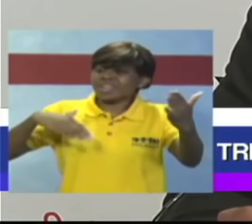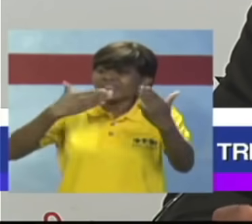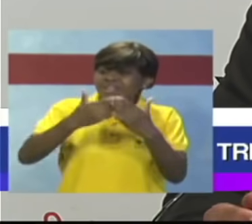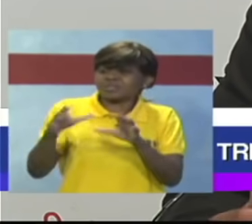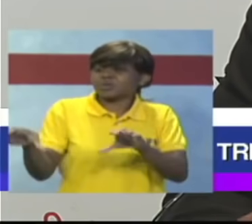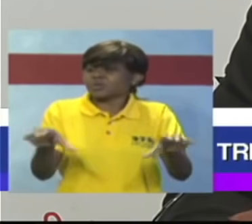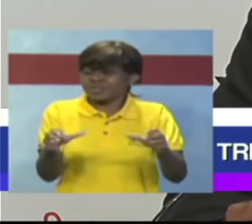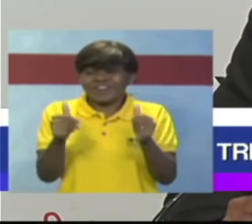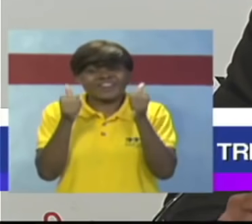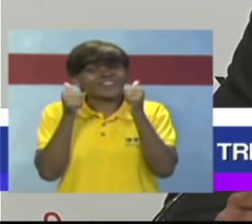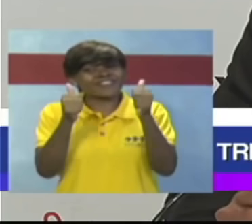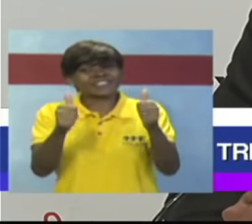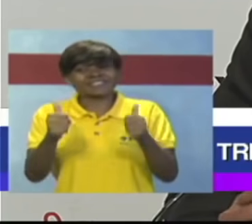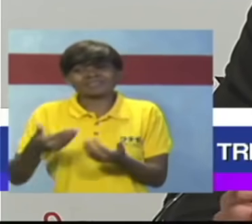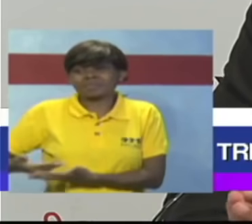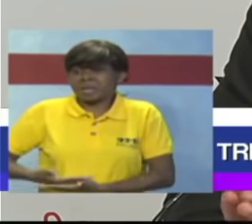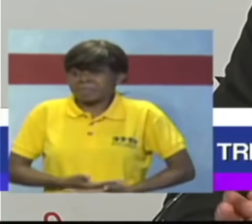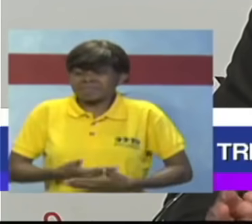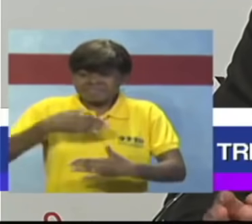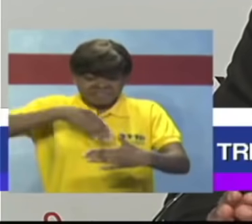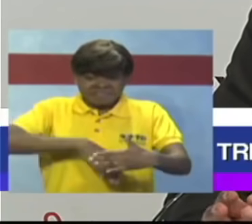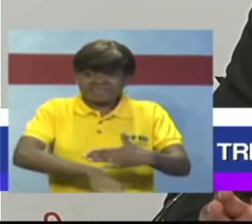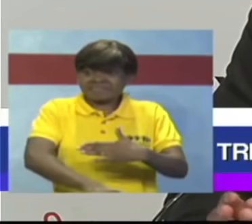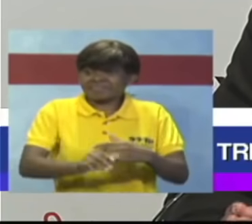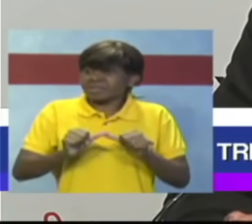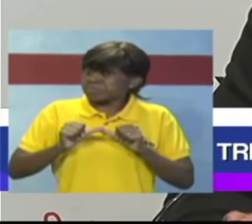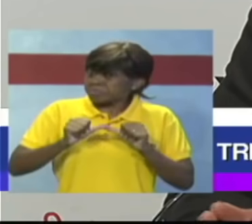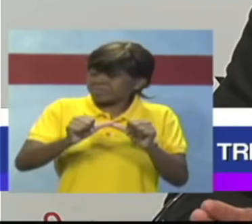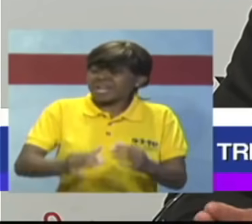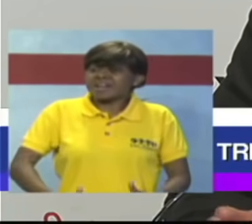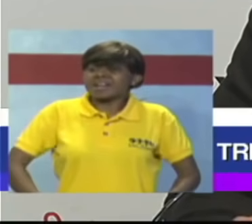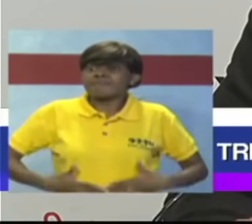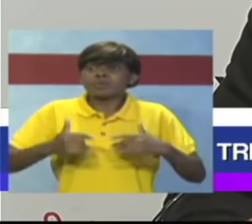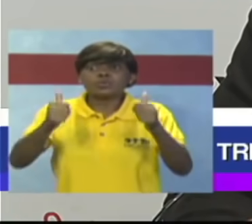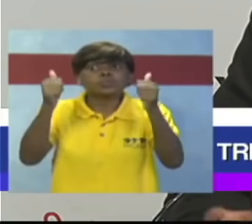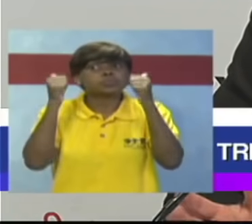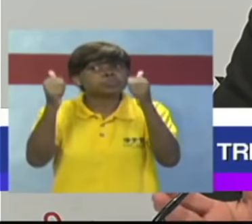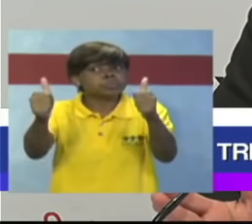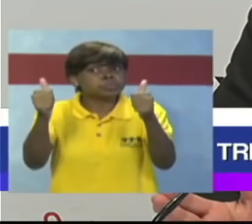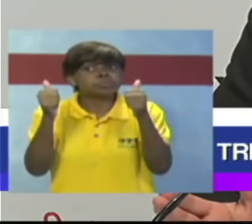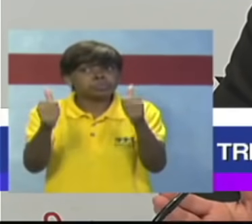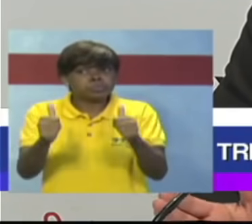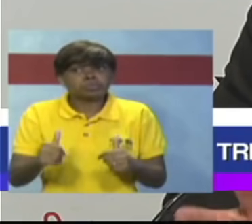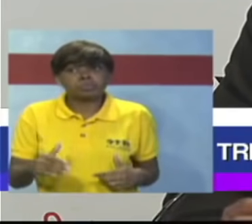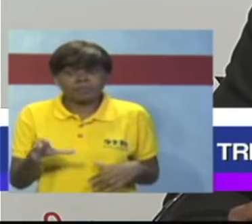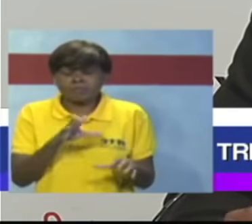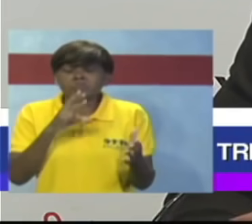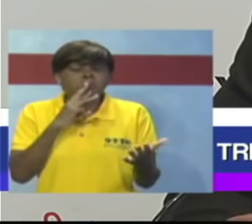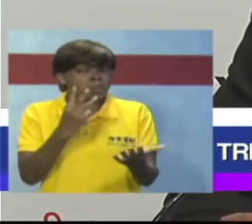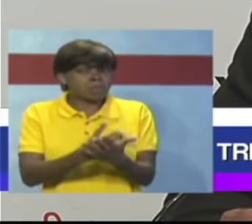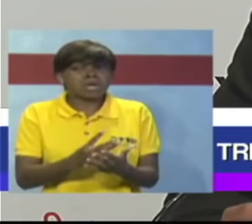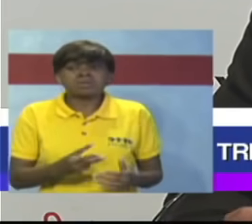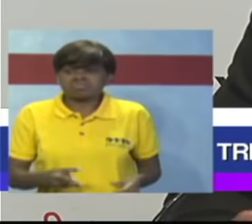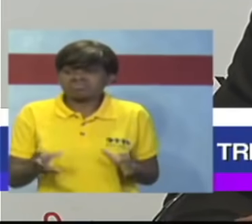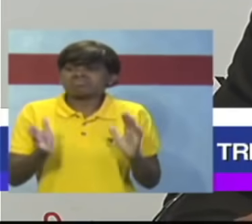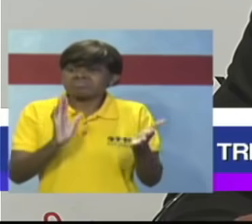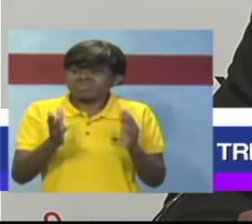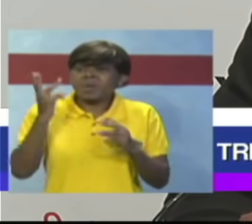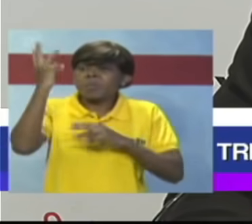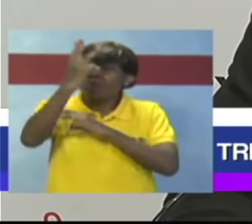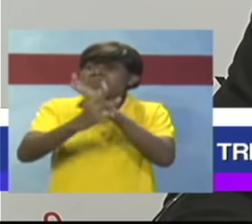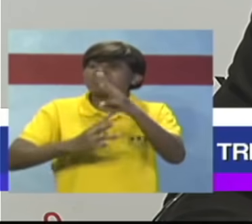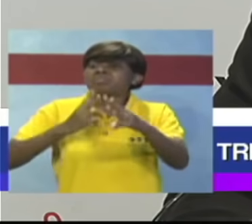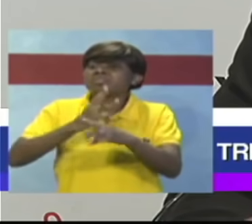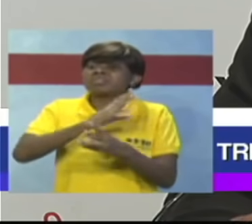neonatal mortality rates are very low. So we are performing very well when it comes to international benchmarks. The whole of Trinidad and